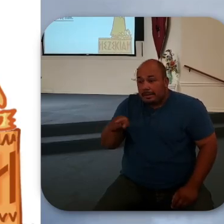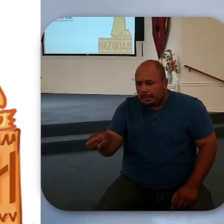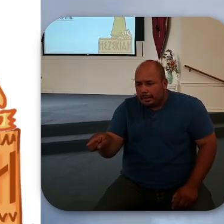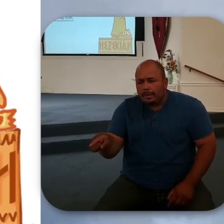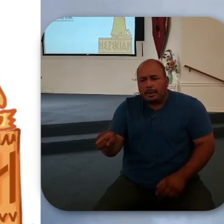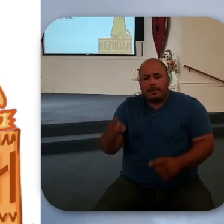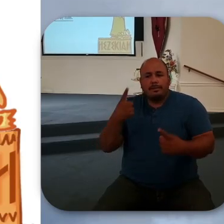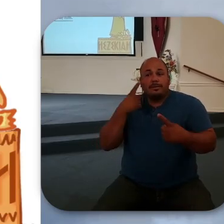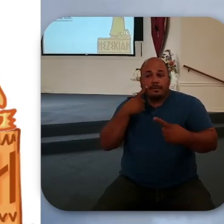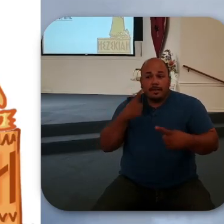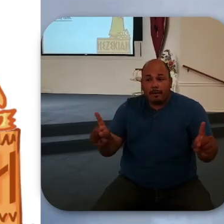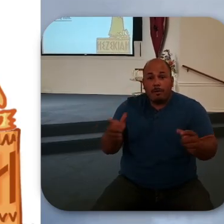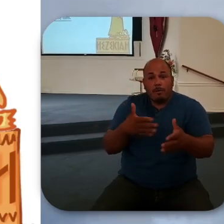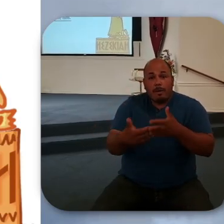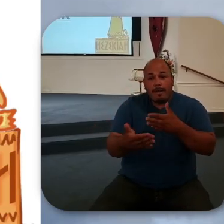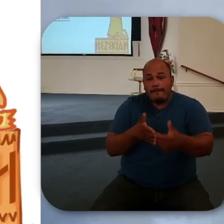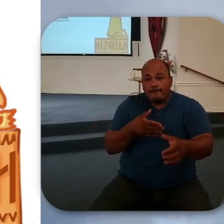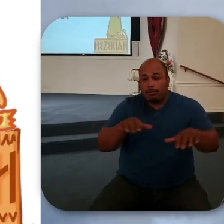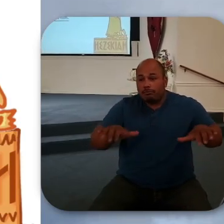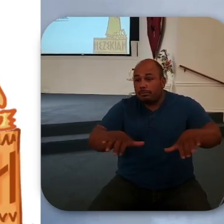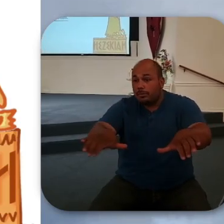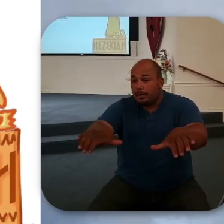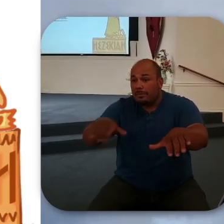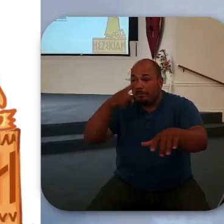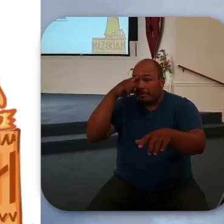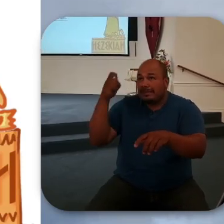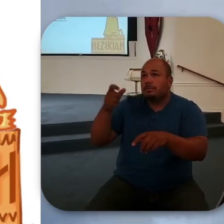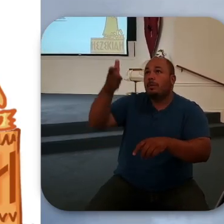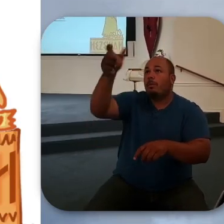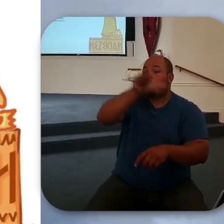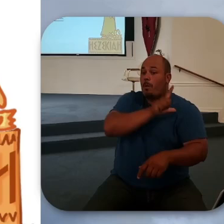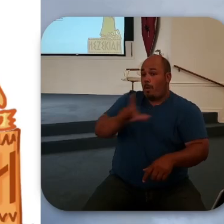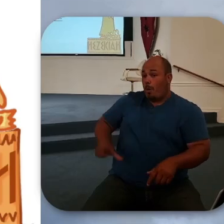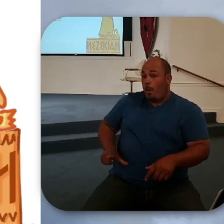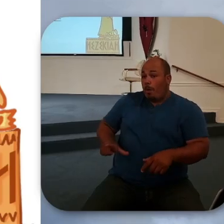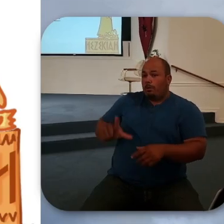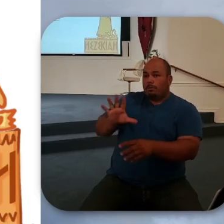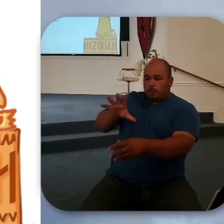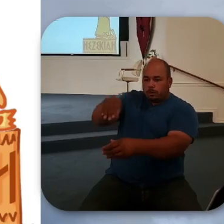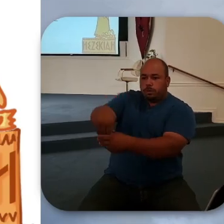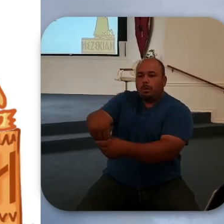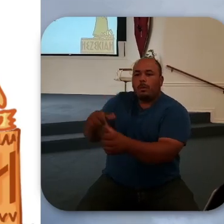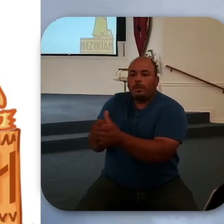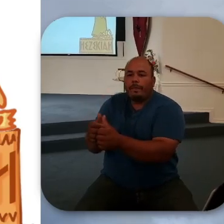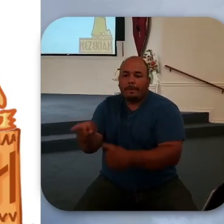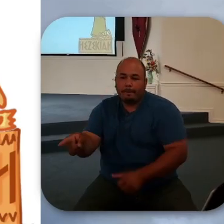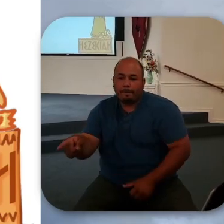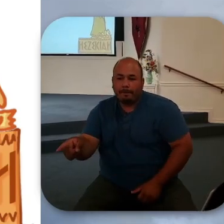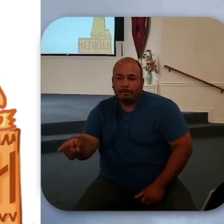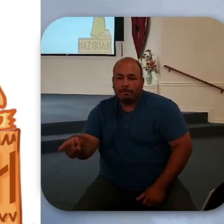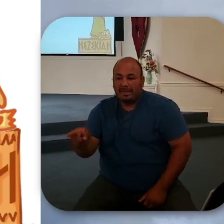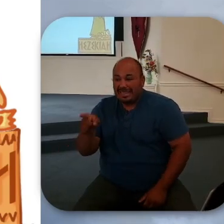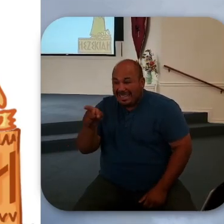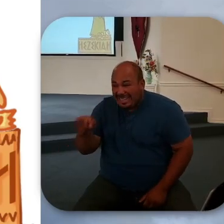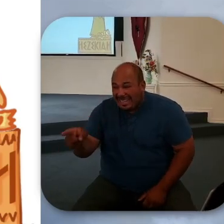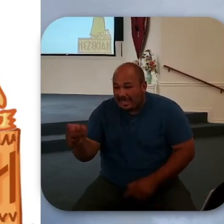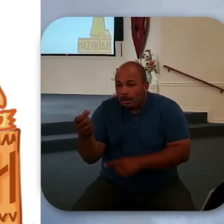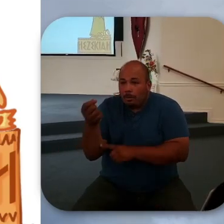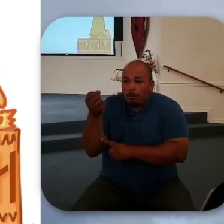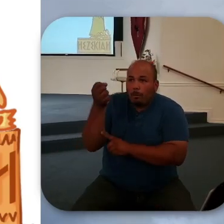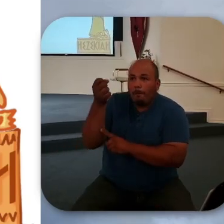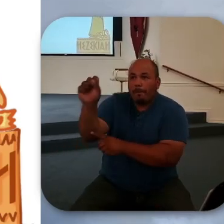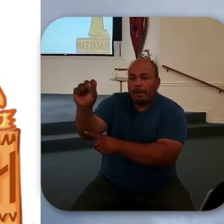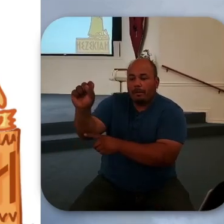undertook because the Lord was with him. He even rebelled against the king of Assyria and did not serve him, which was a